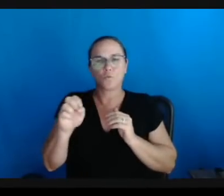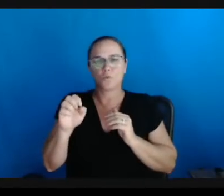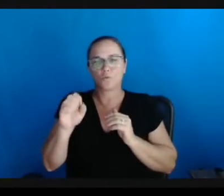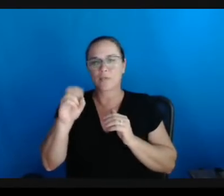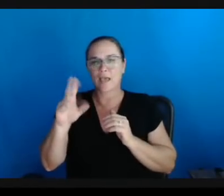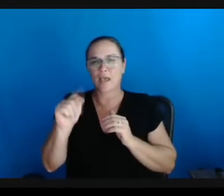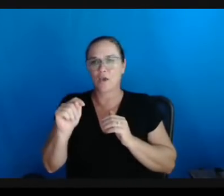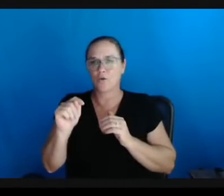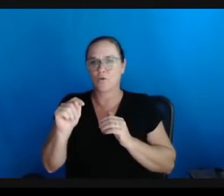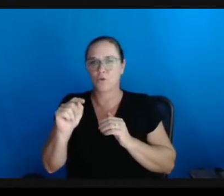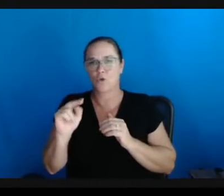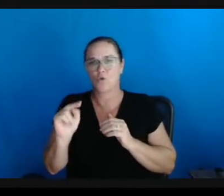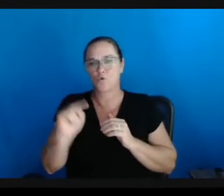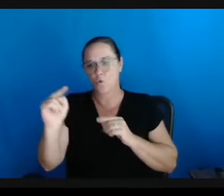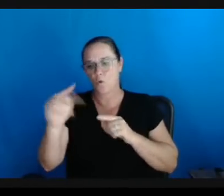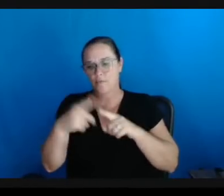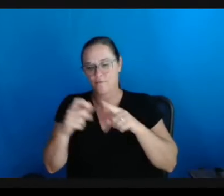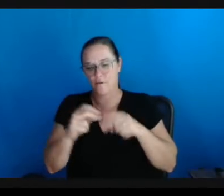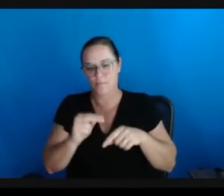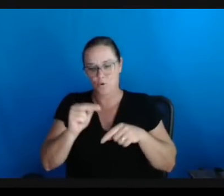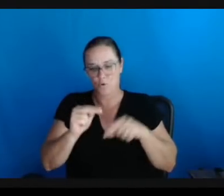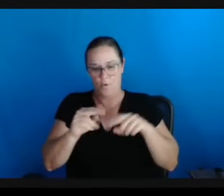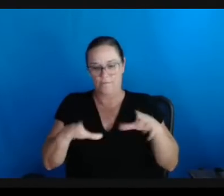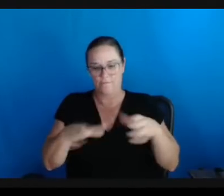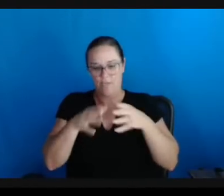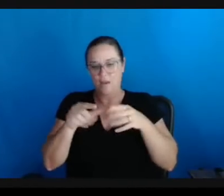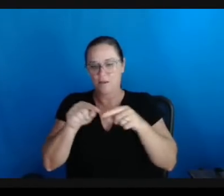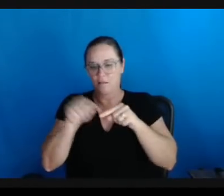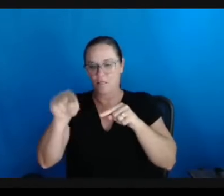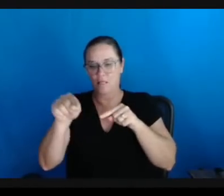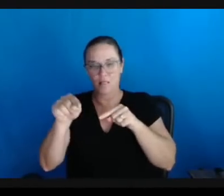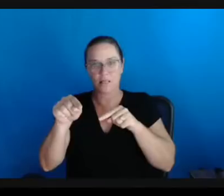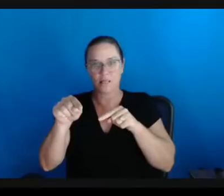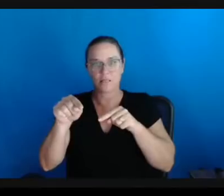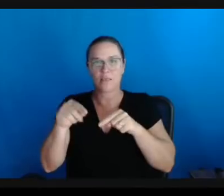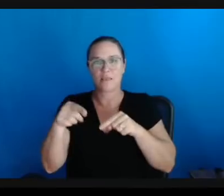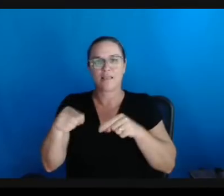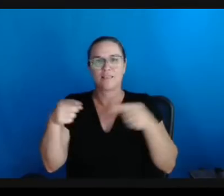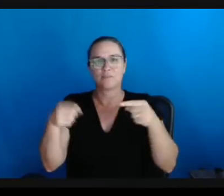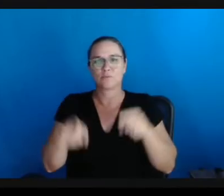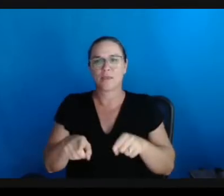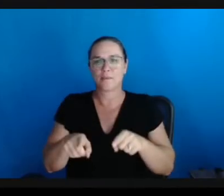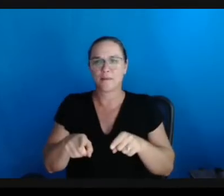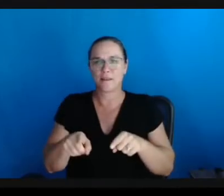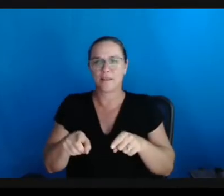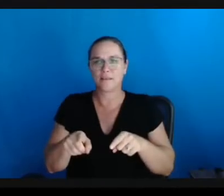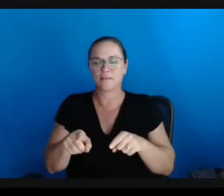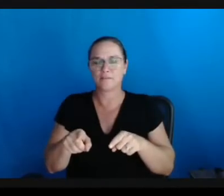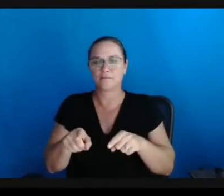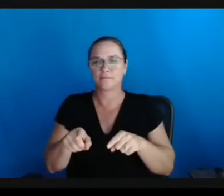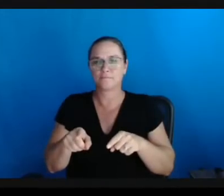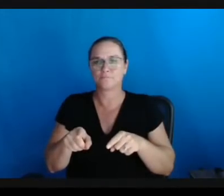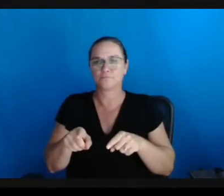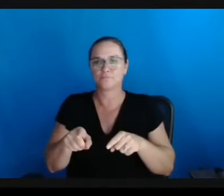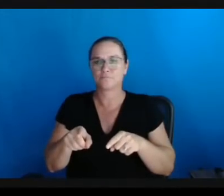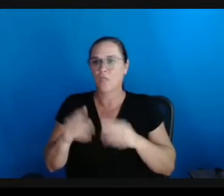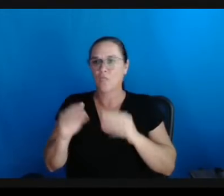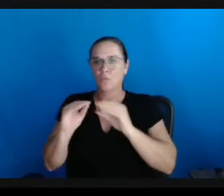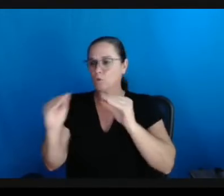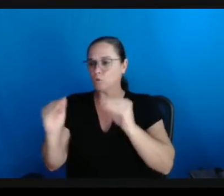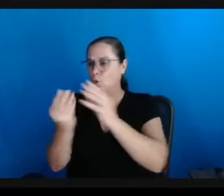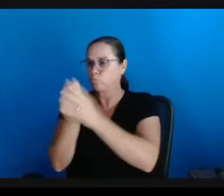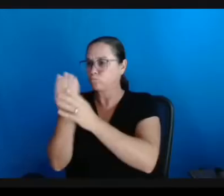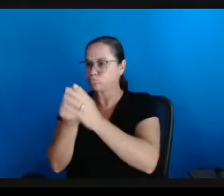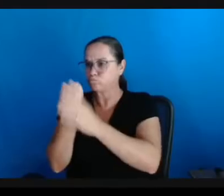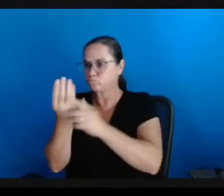north of the north vent. They noted ooze outs have occurred despite there being no lava coming from the vent